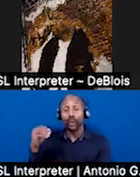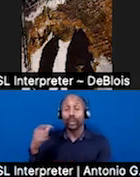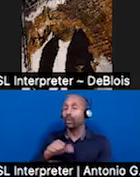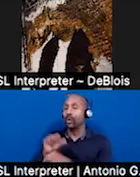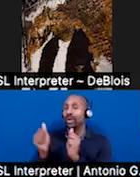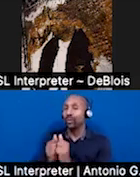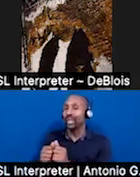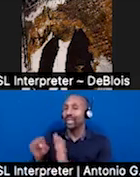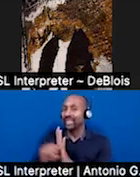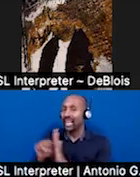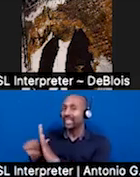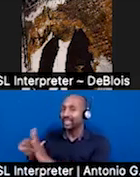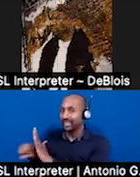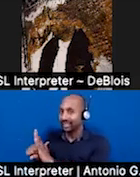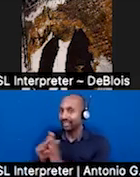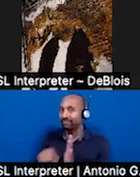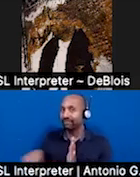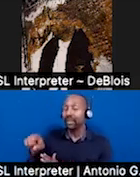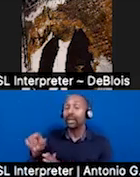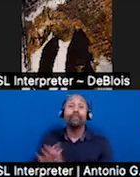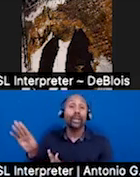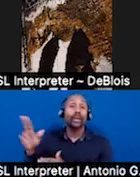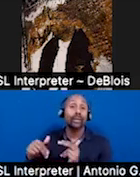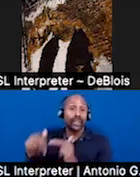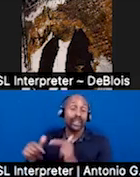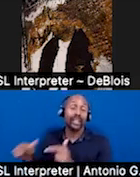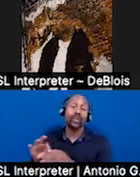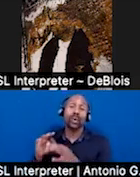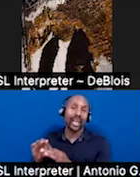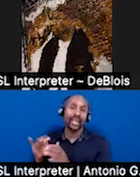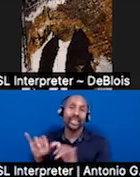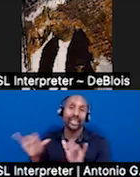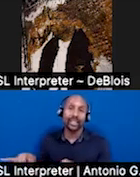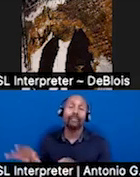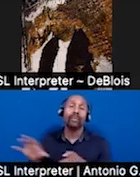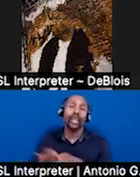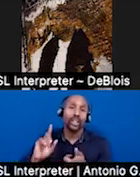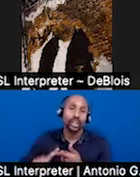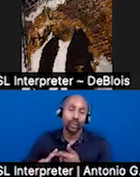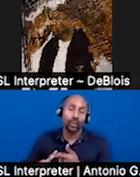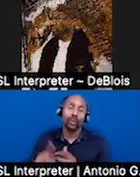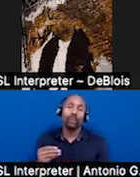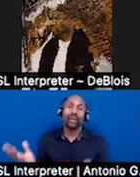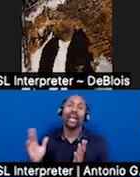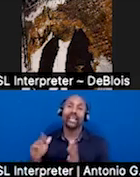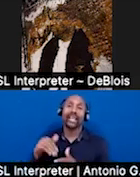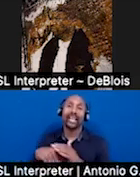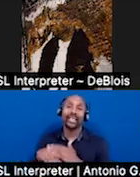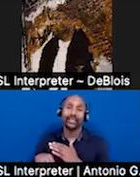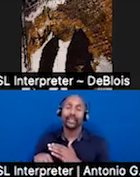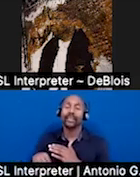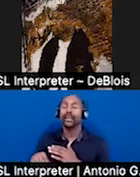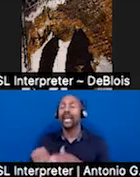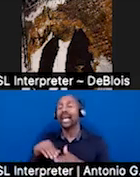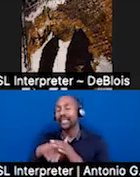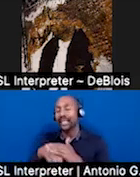coordinated systems primarily around, and specifically the provision of accessible educational materials and accessible technologies. So